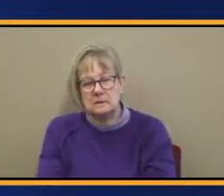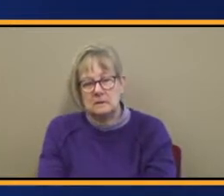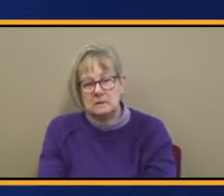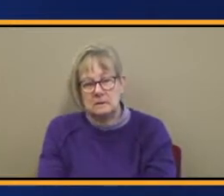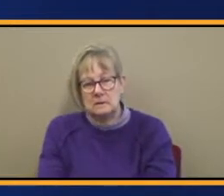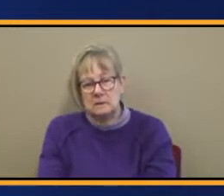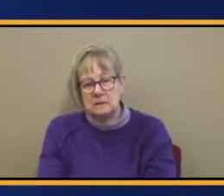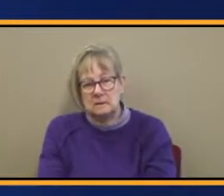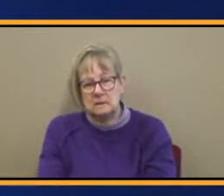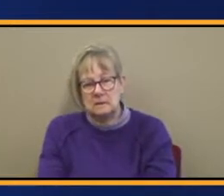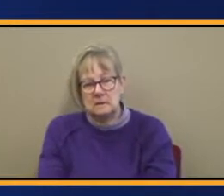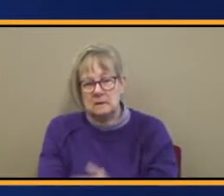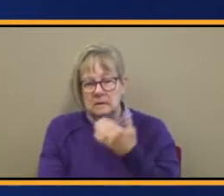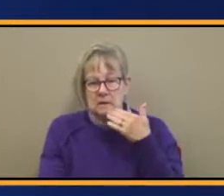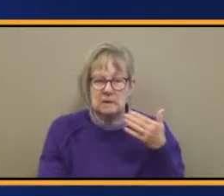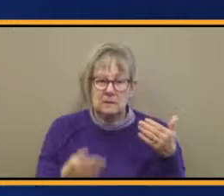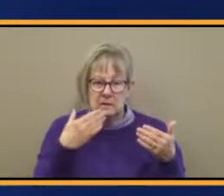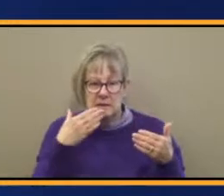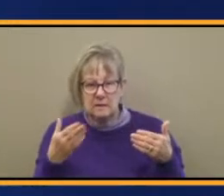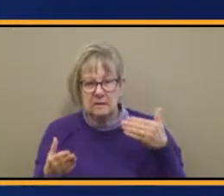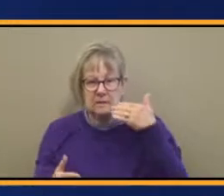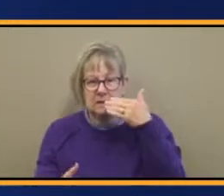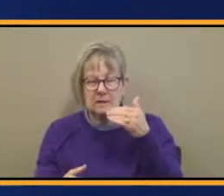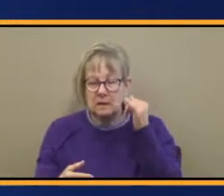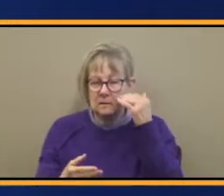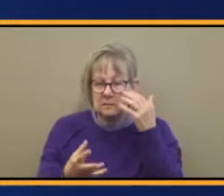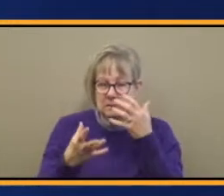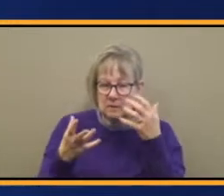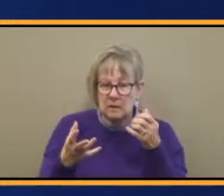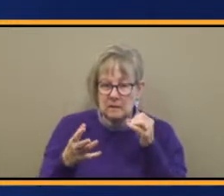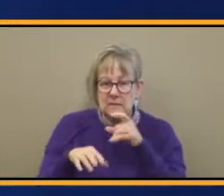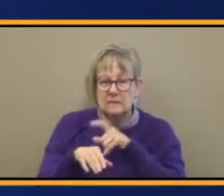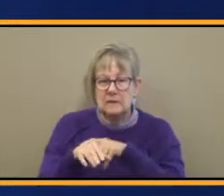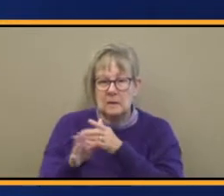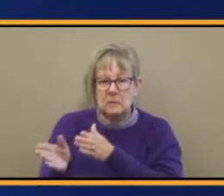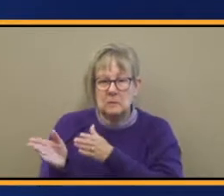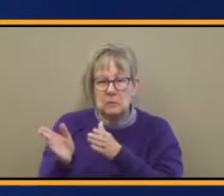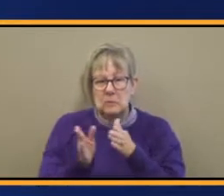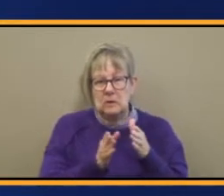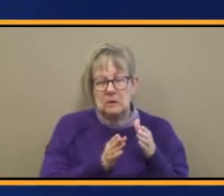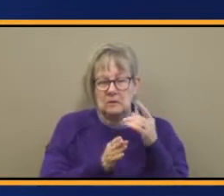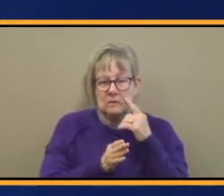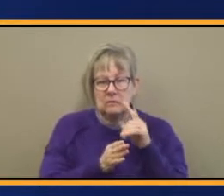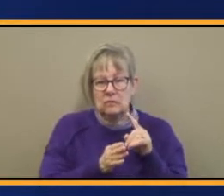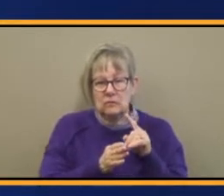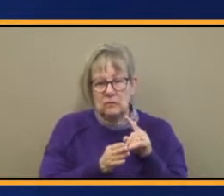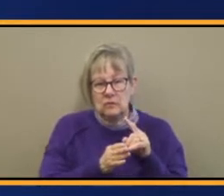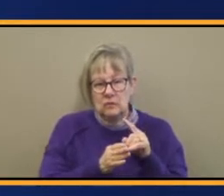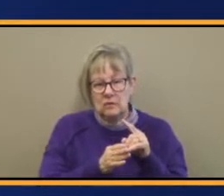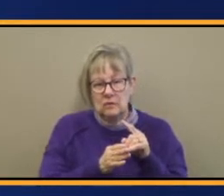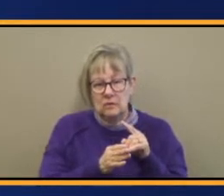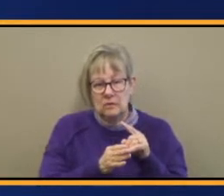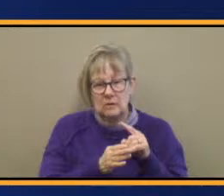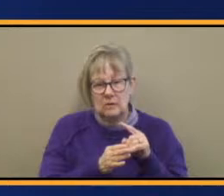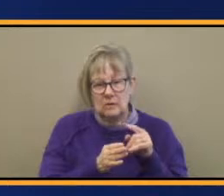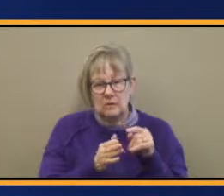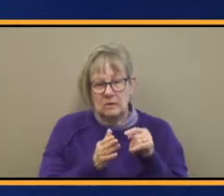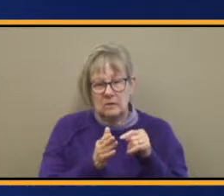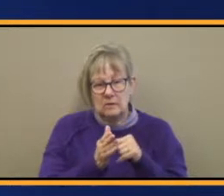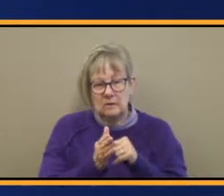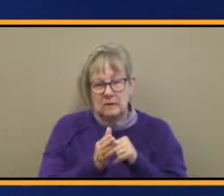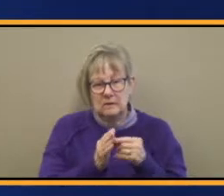Thank you. Thank you, both of you. I know it took a lot of time and preparation for, you know, to bring us 100 slides.